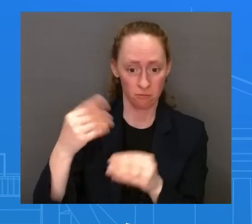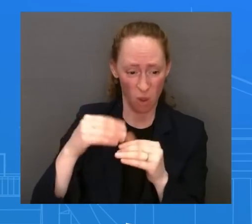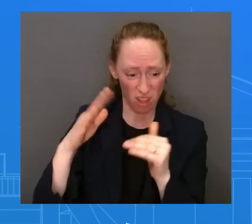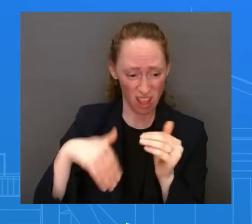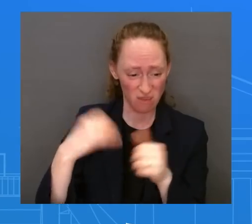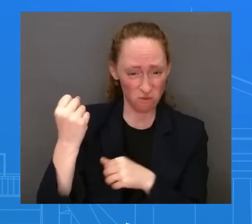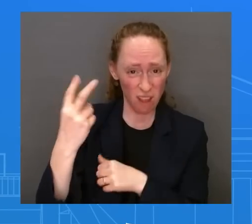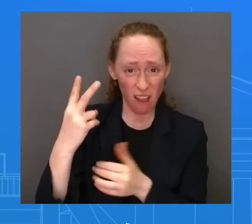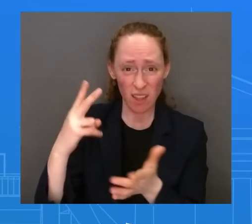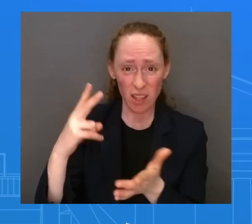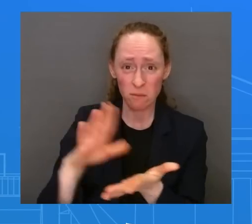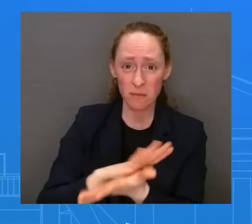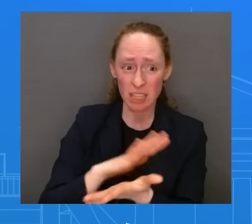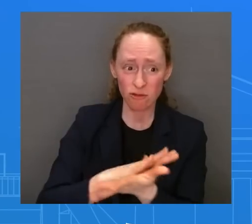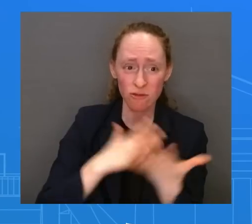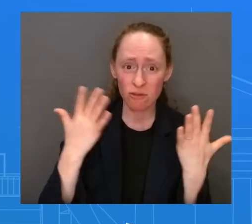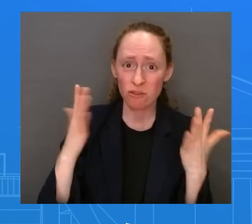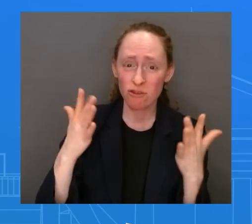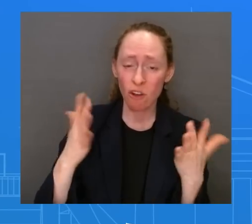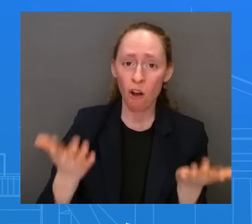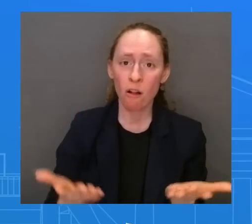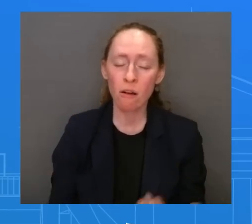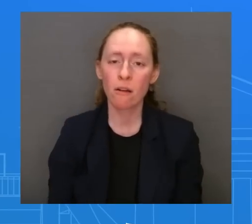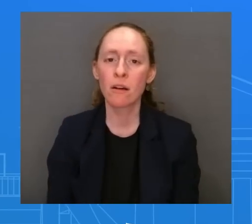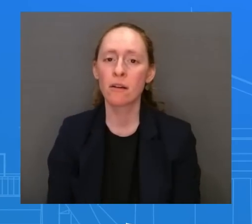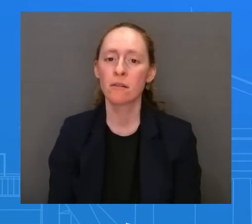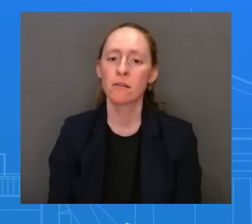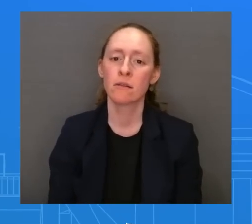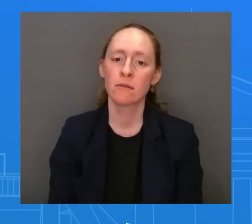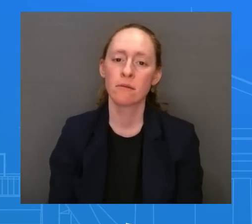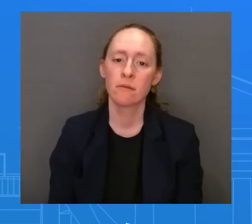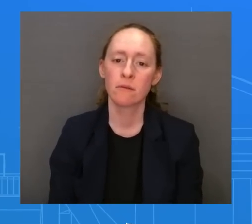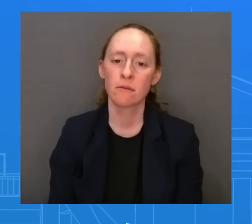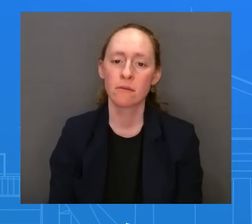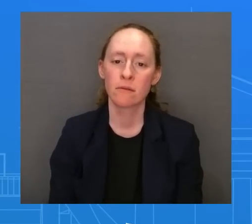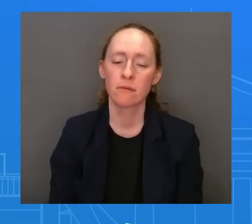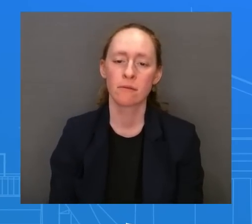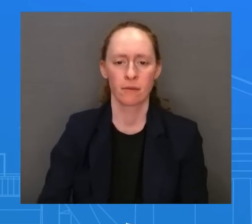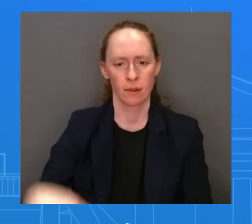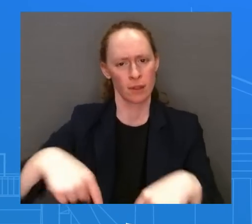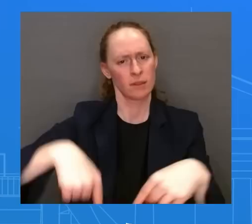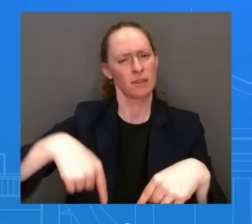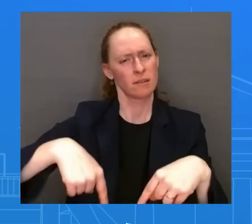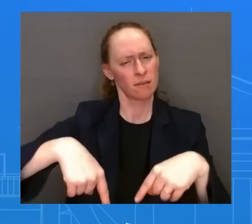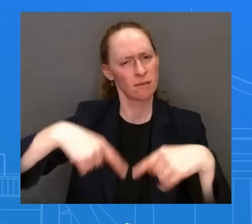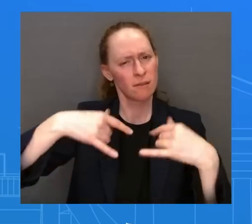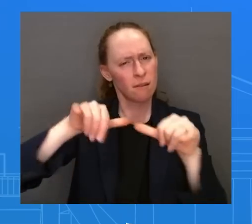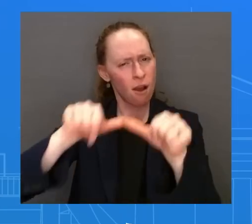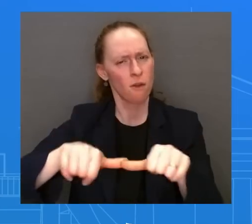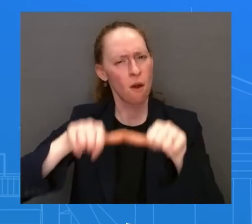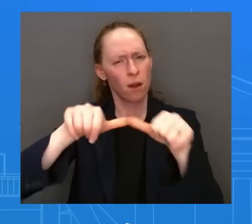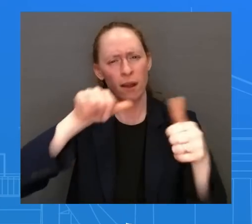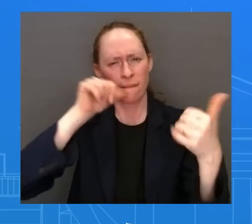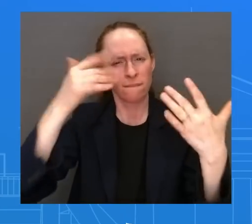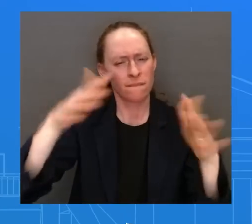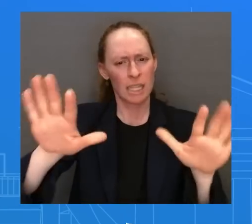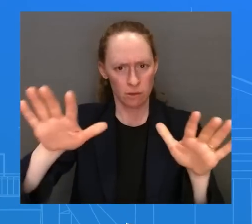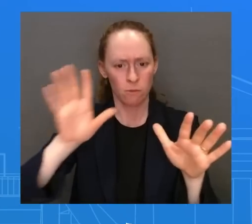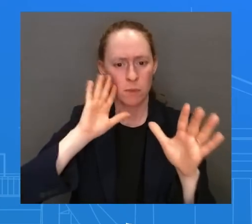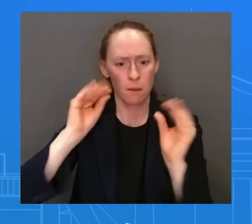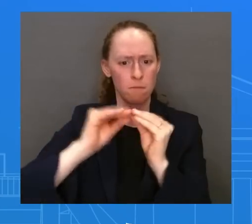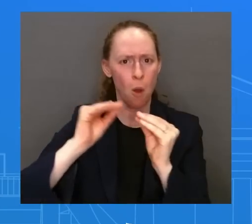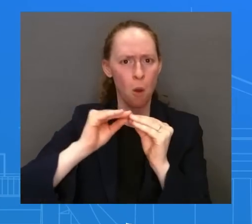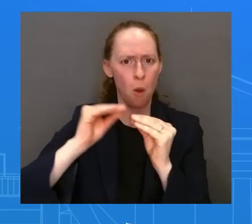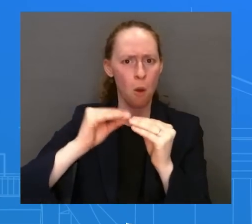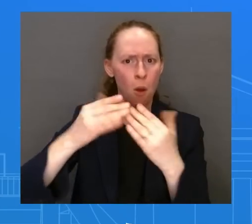that this is an on ongoing process here we also look forward to cooperating with the Afghan war commission which will take a look at the 20